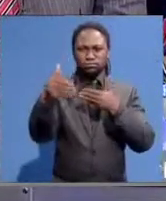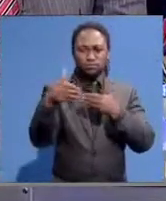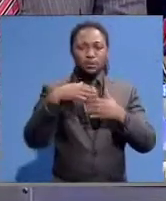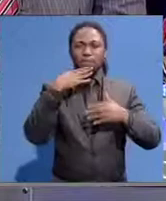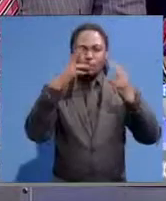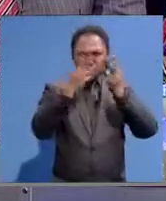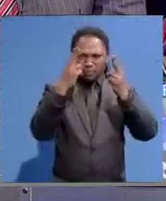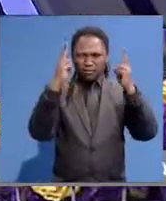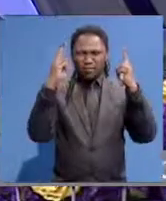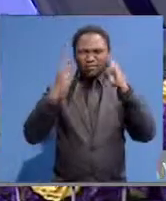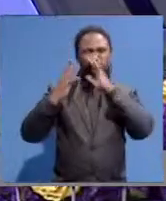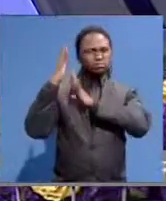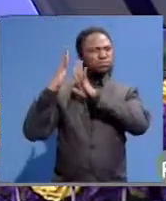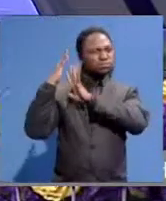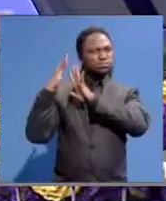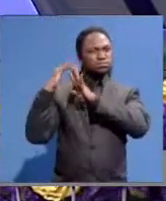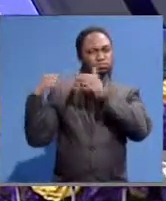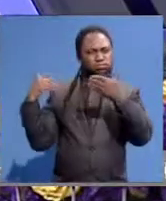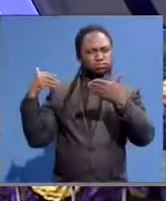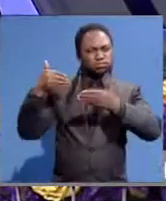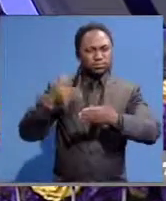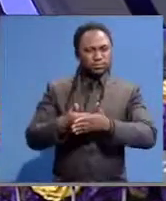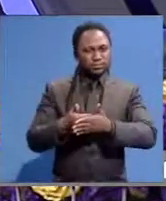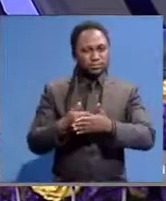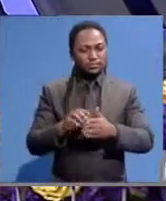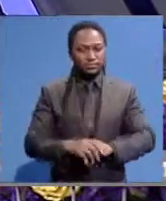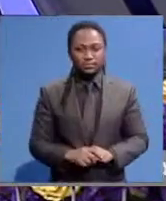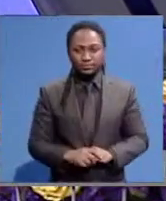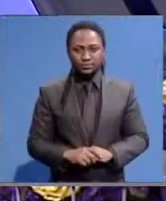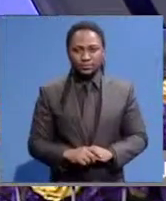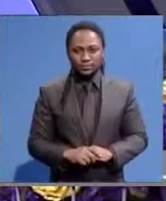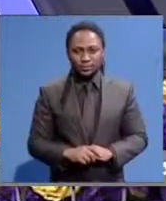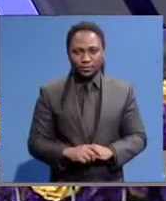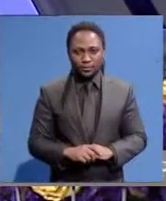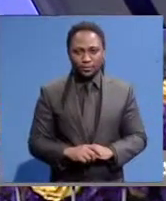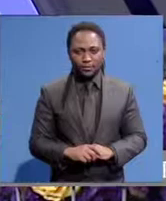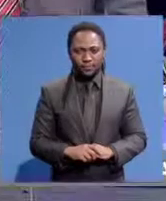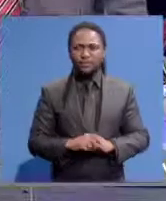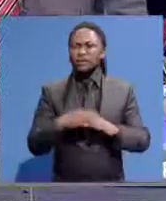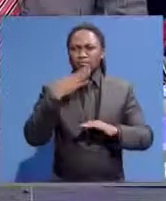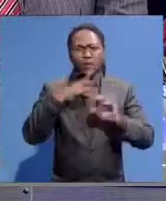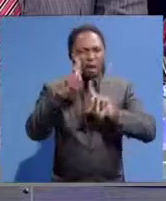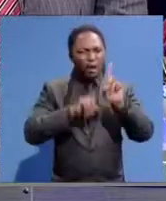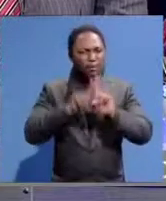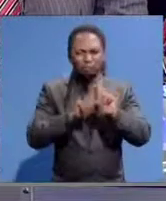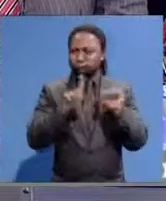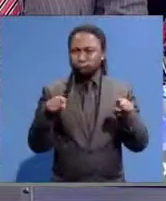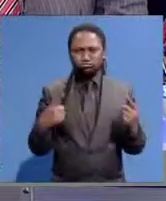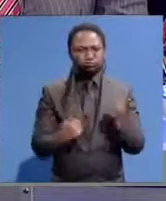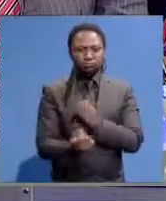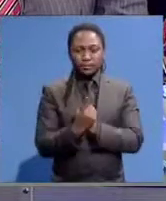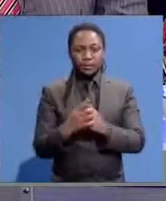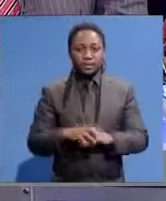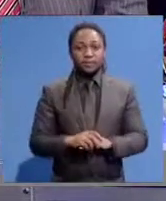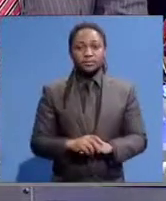the endurance, the determination. Failure is not going to make me give up. I absolutely love that. And it doesn't mean for all you